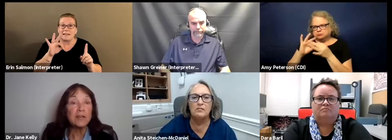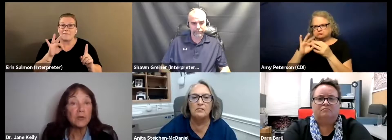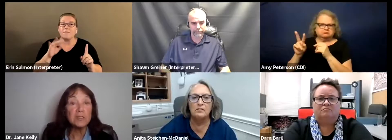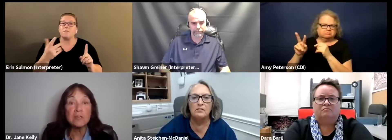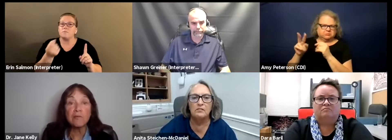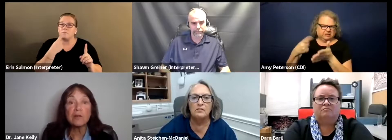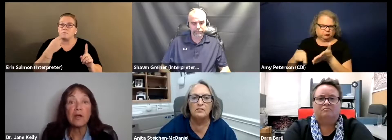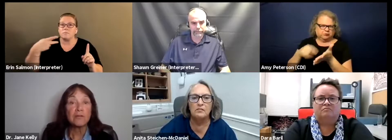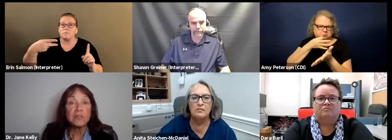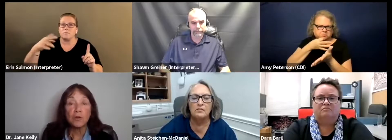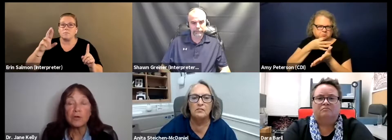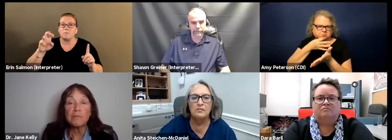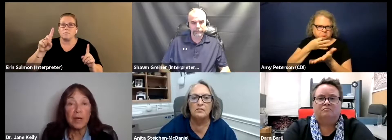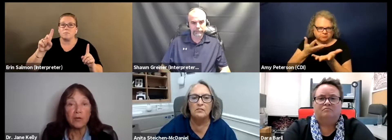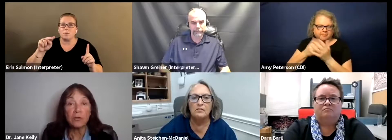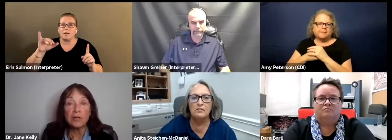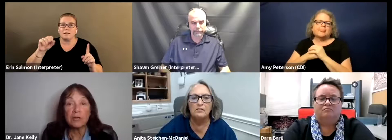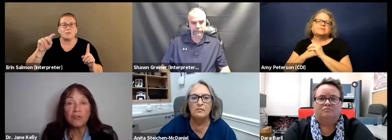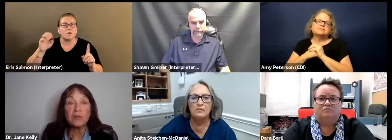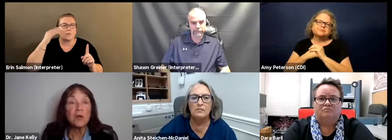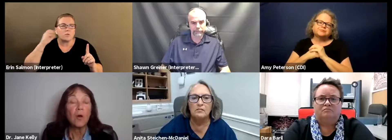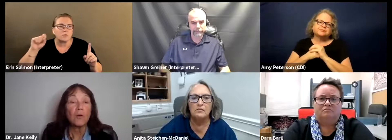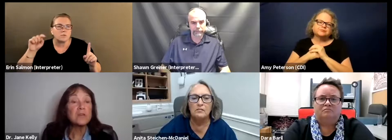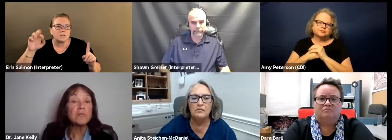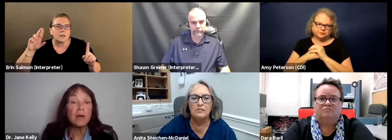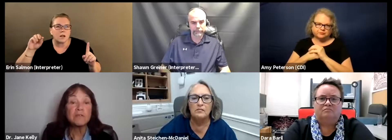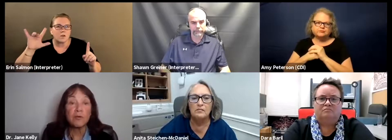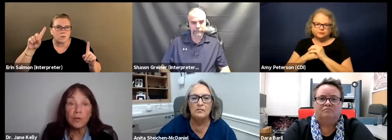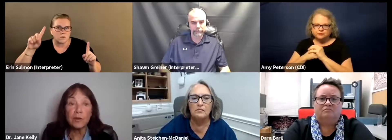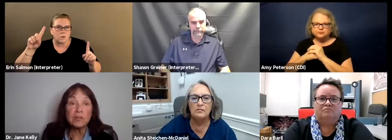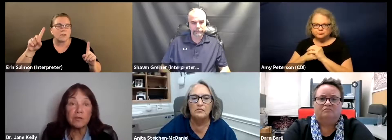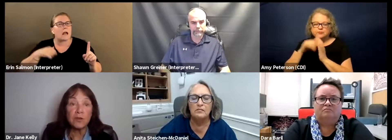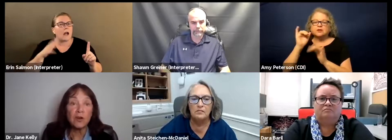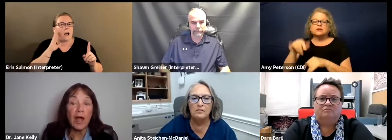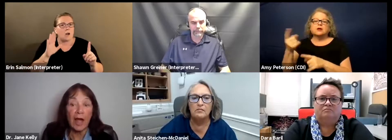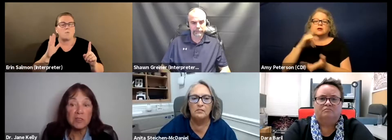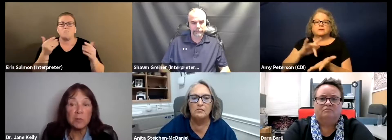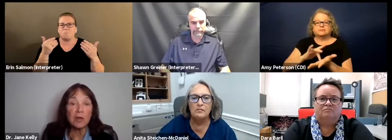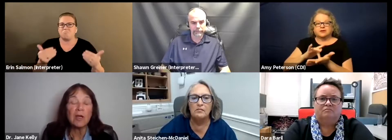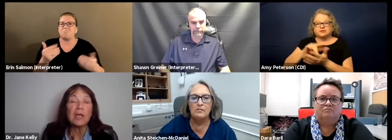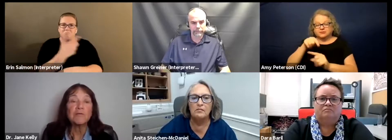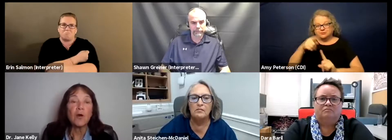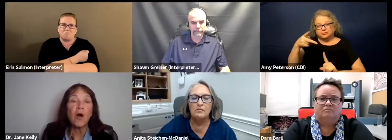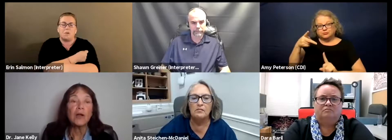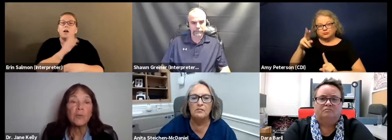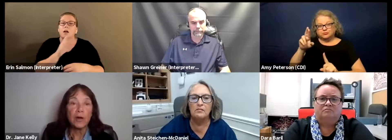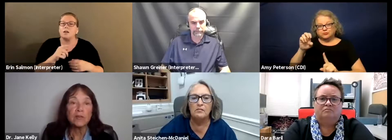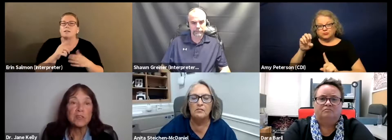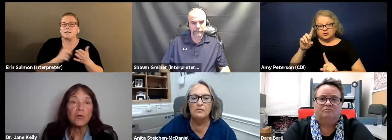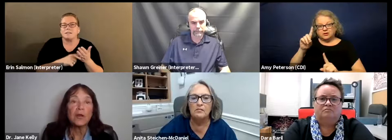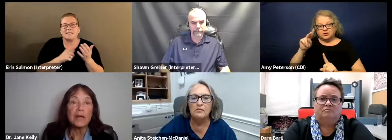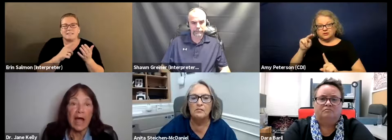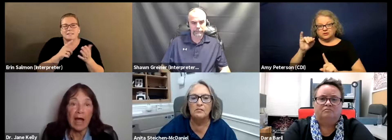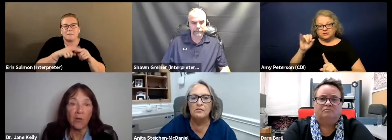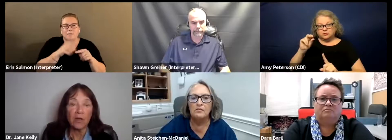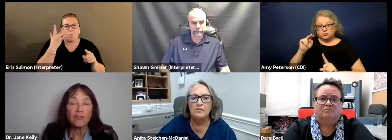take high doses of it for certain medical conditions or sometimes for really severe asthma. If you're on